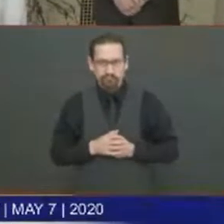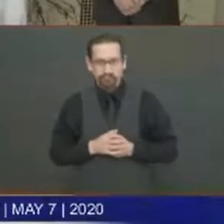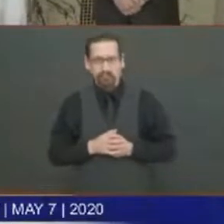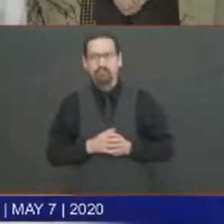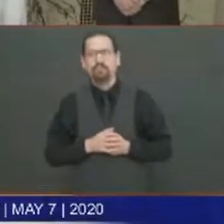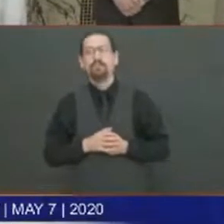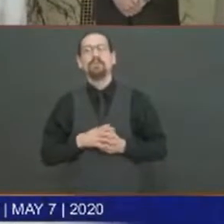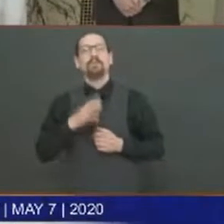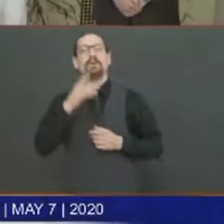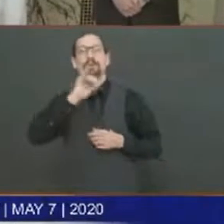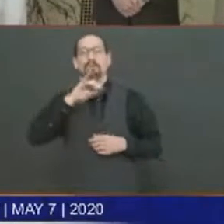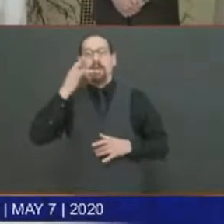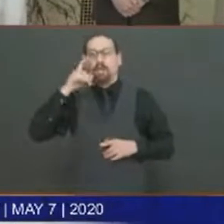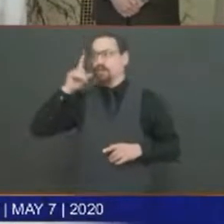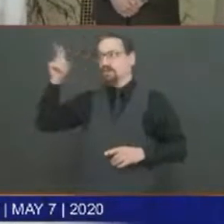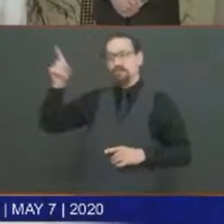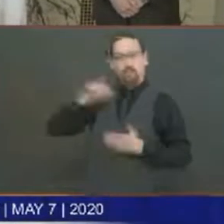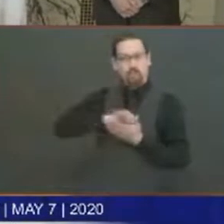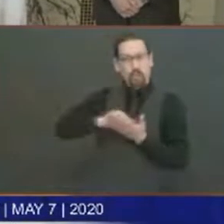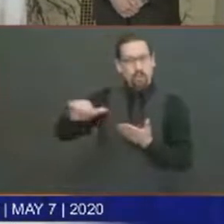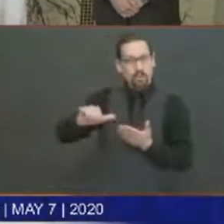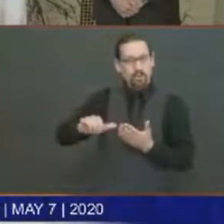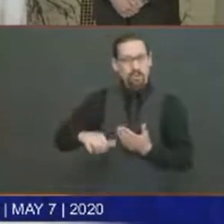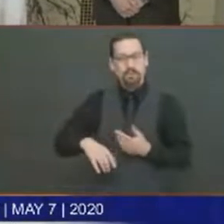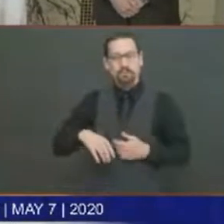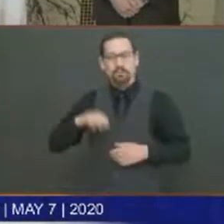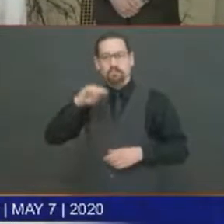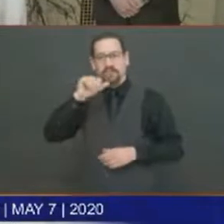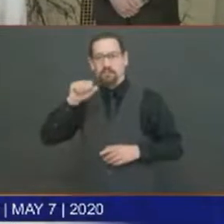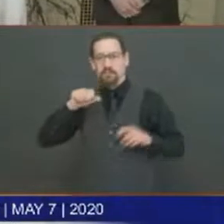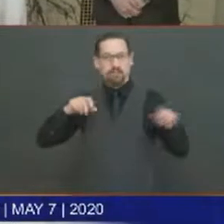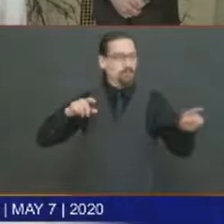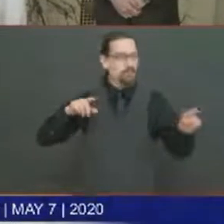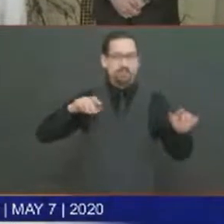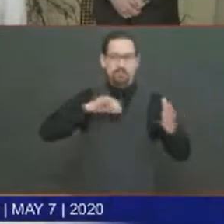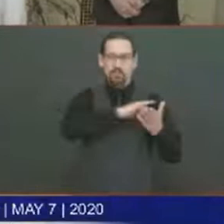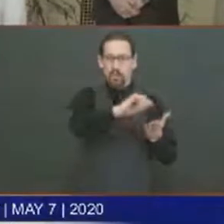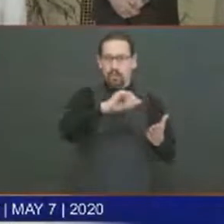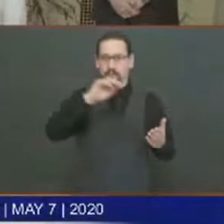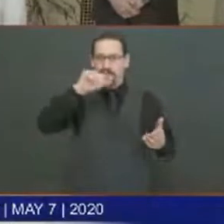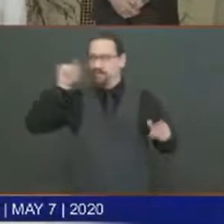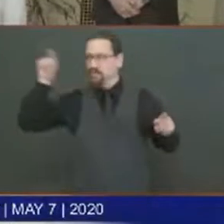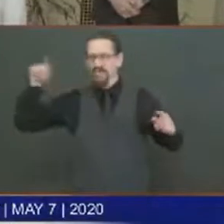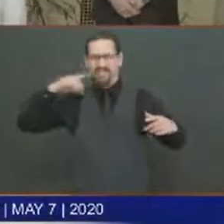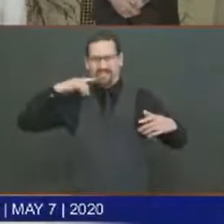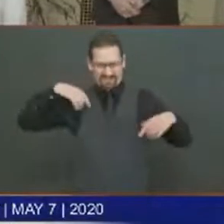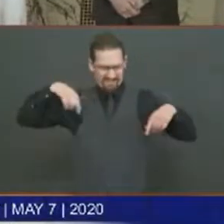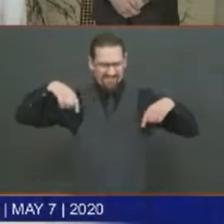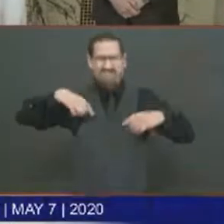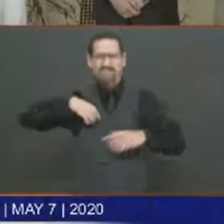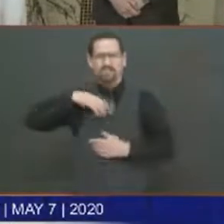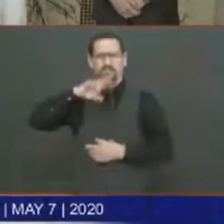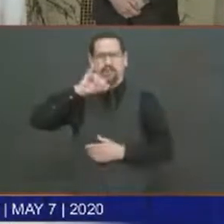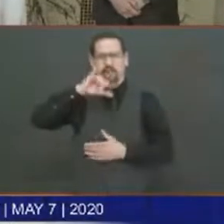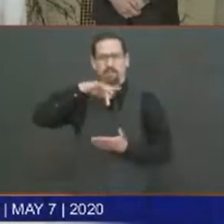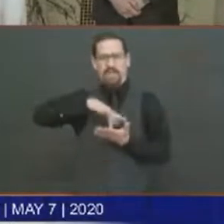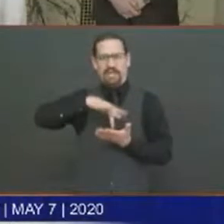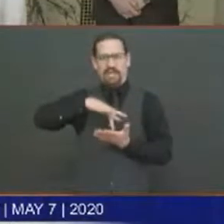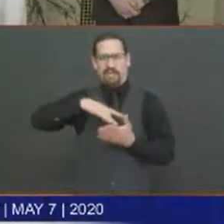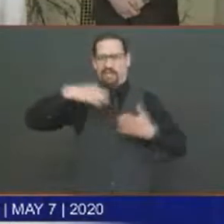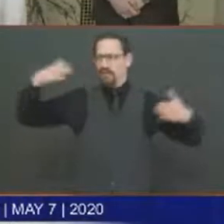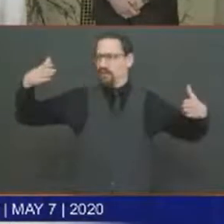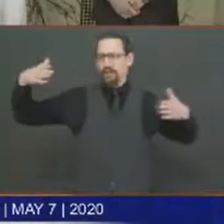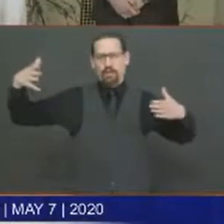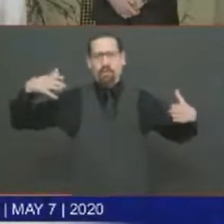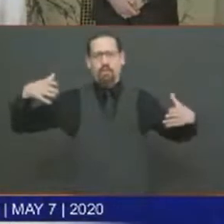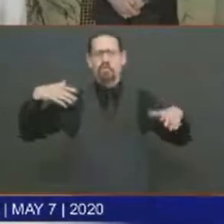and Boston, and we have to play it safe, is how I felt. Okay, in addition, the following